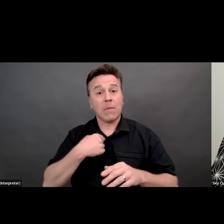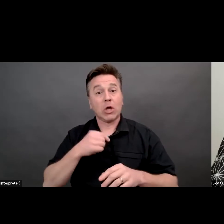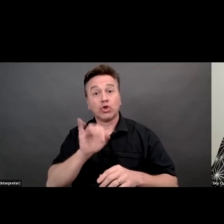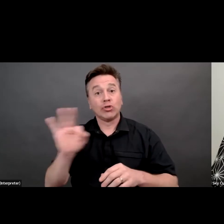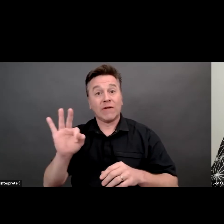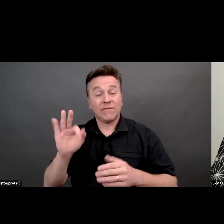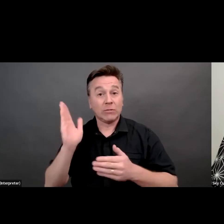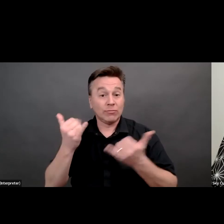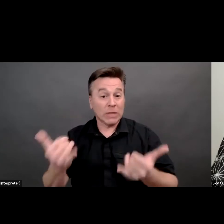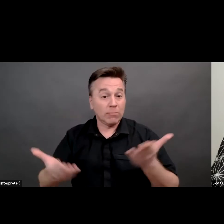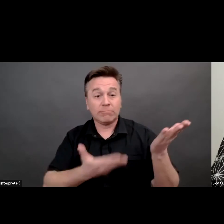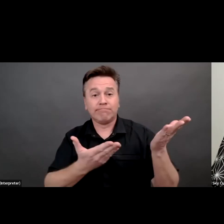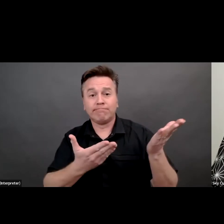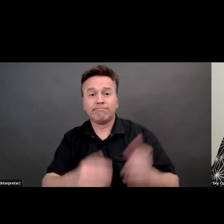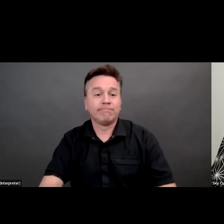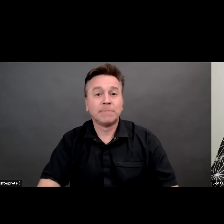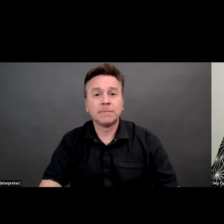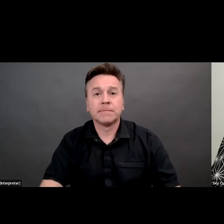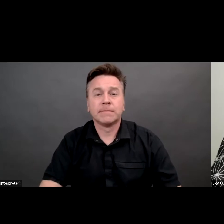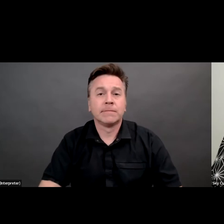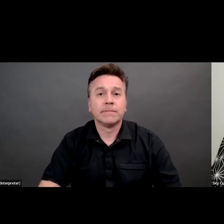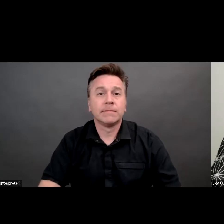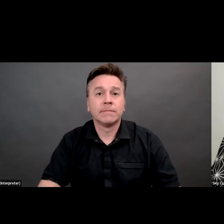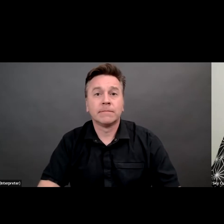Jeff talk now.